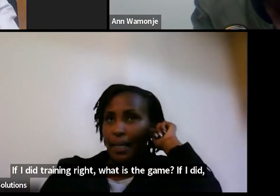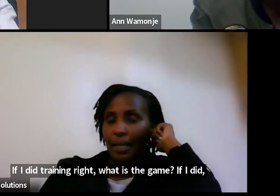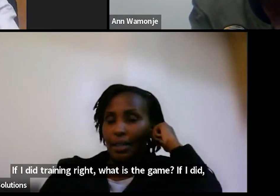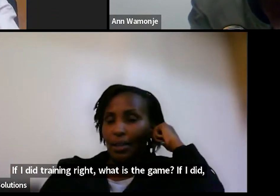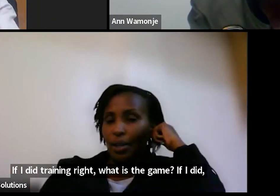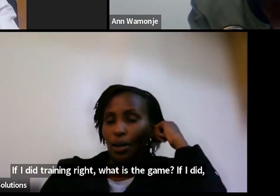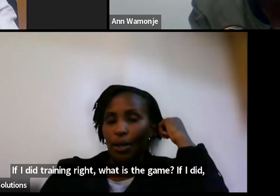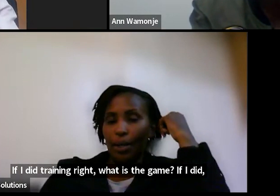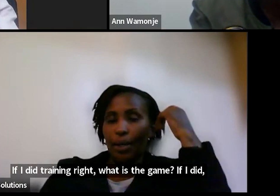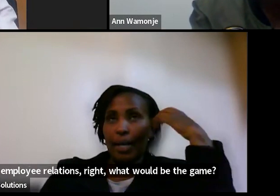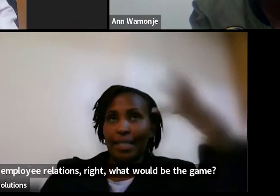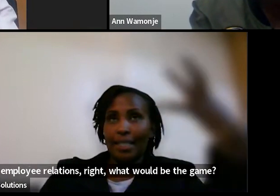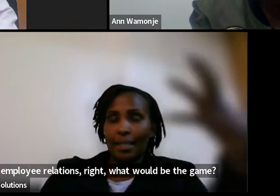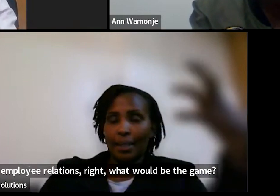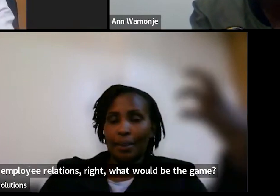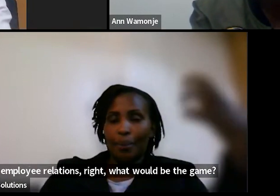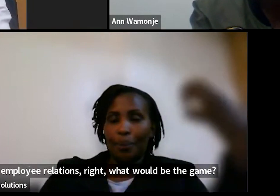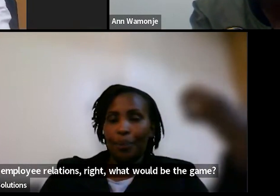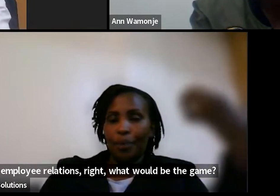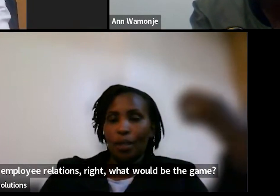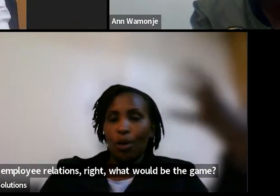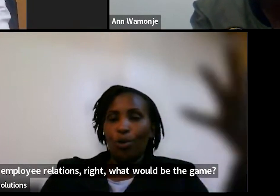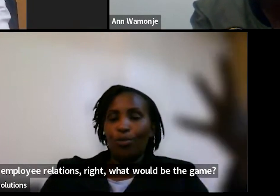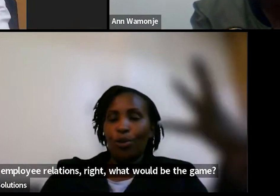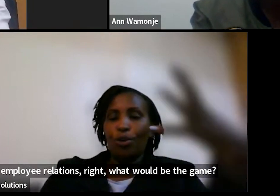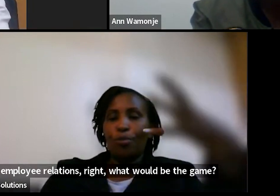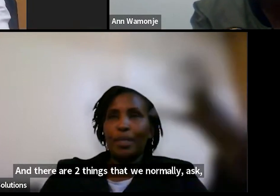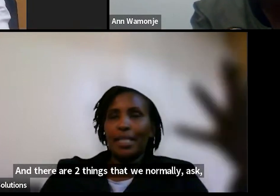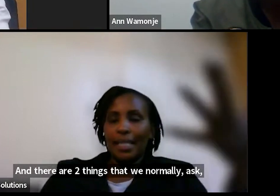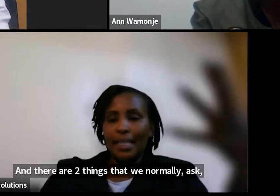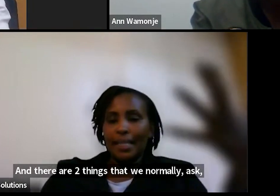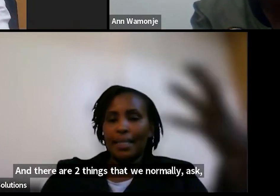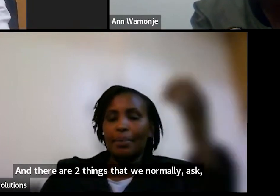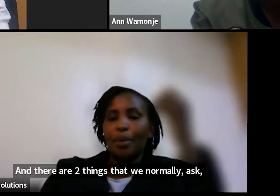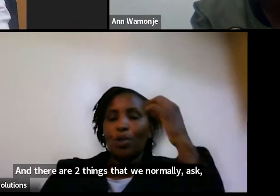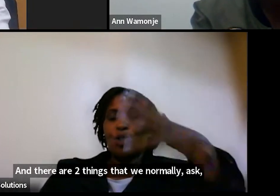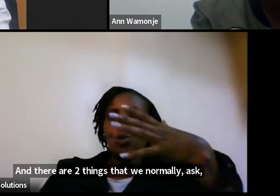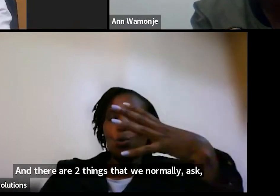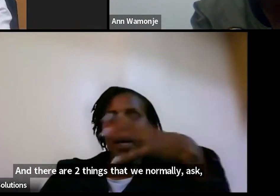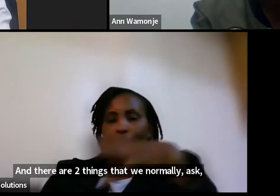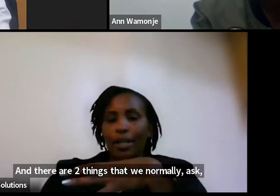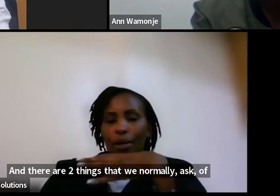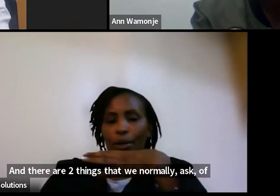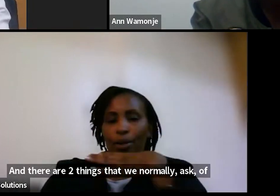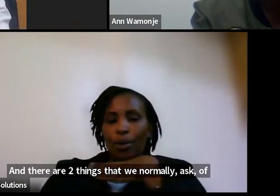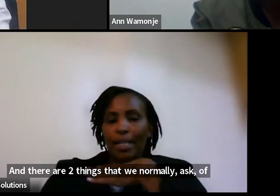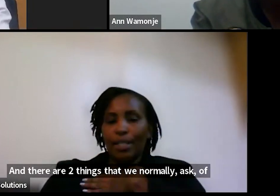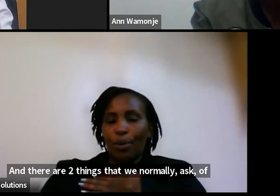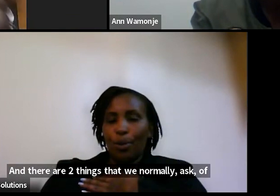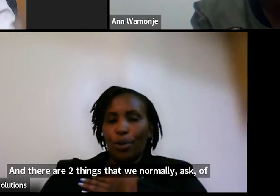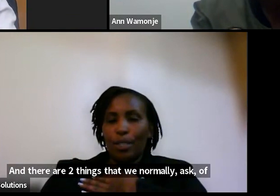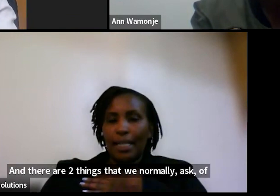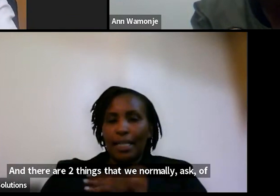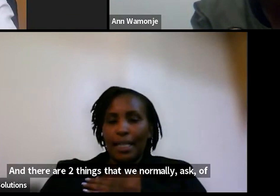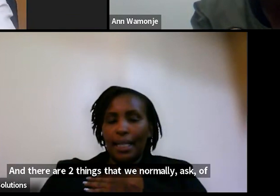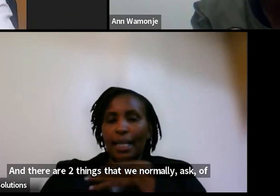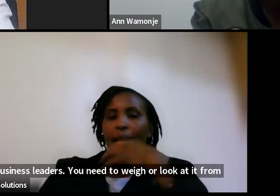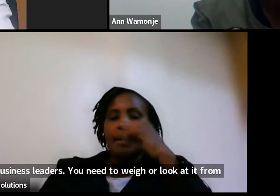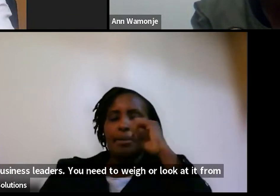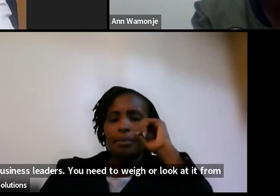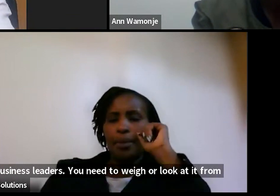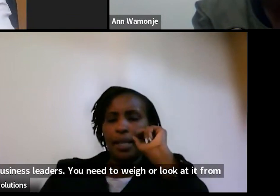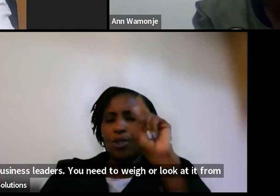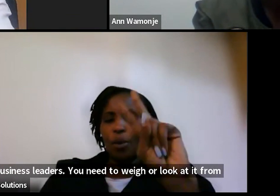normally ask of business leaders. You need to weigh or look at it from your side and